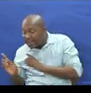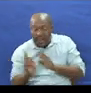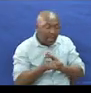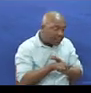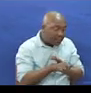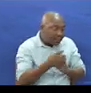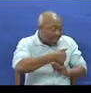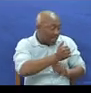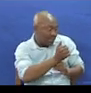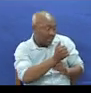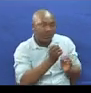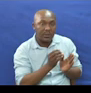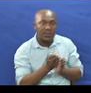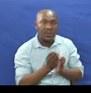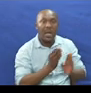direction.